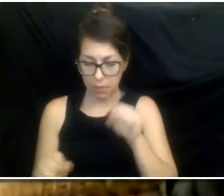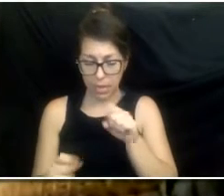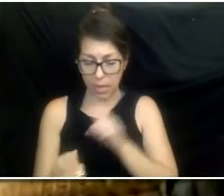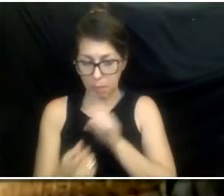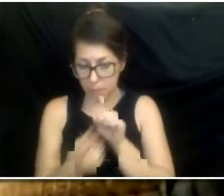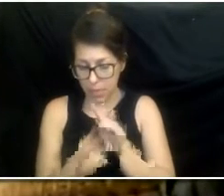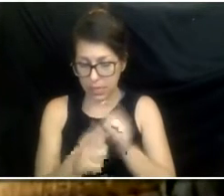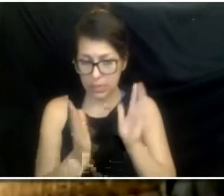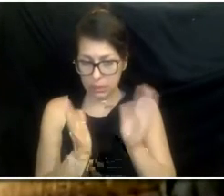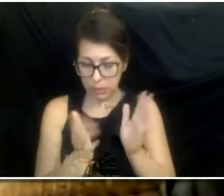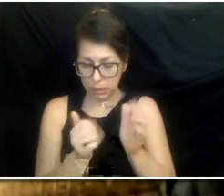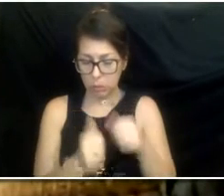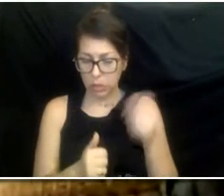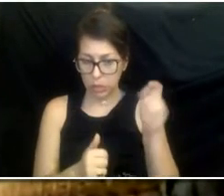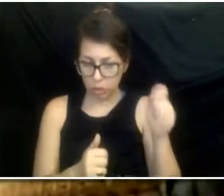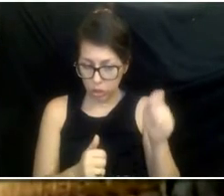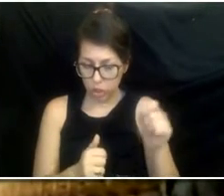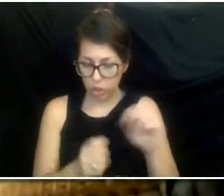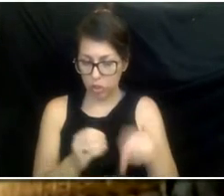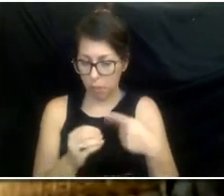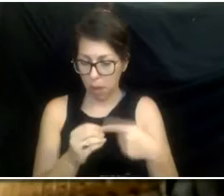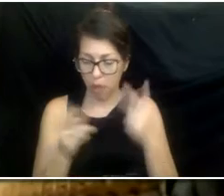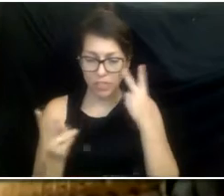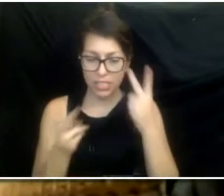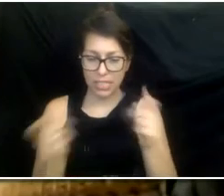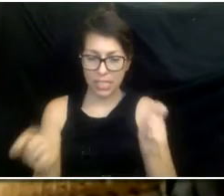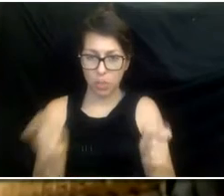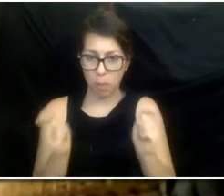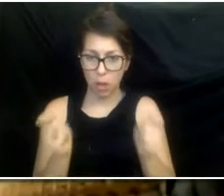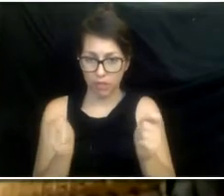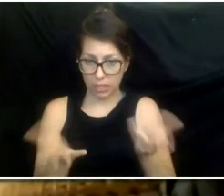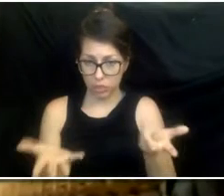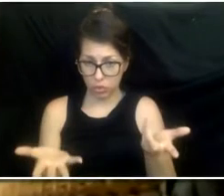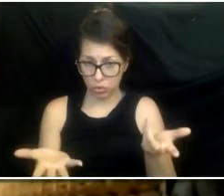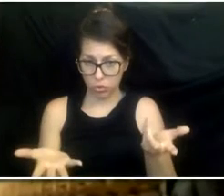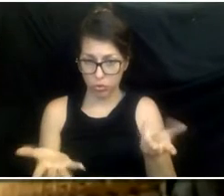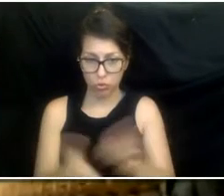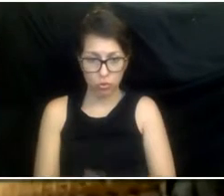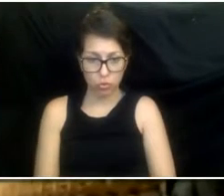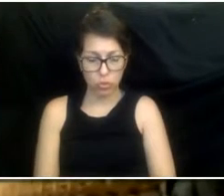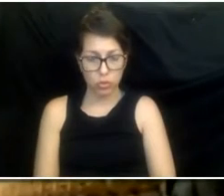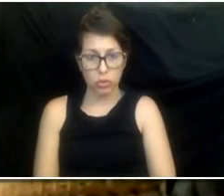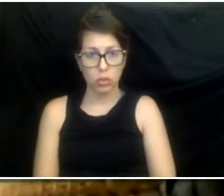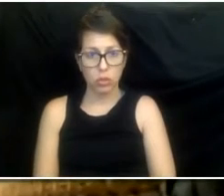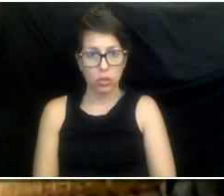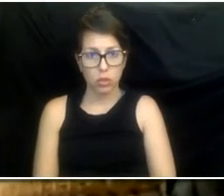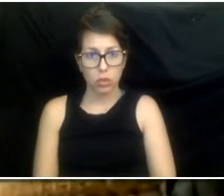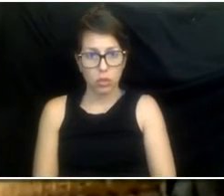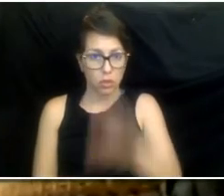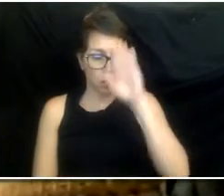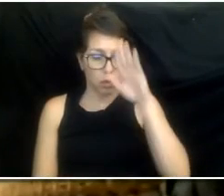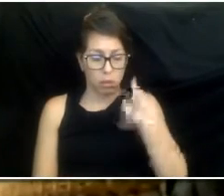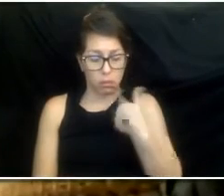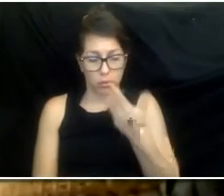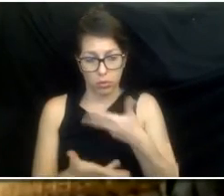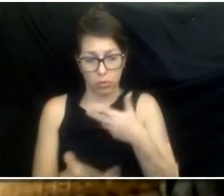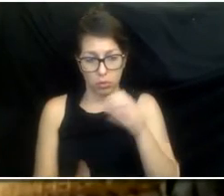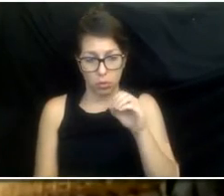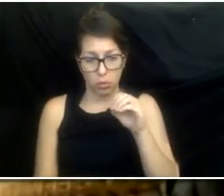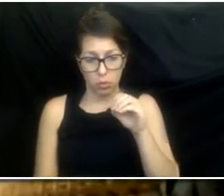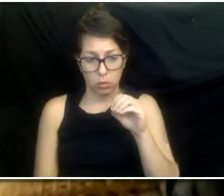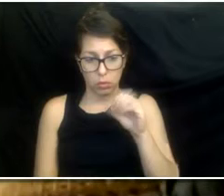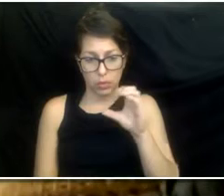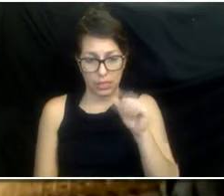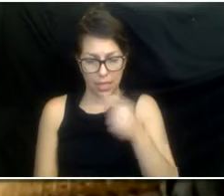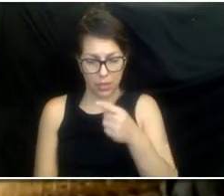you say that the lines of communication are are are open and and I know that the system is trying to Grapple with with with going from from